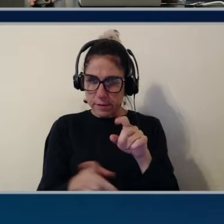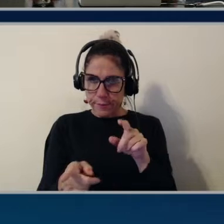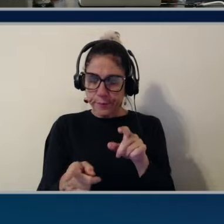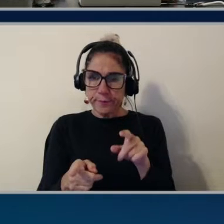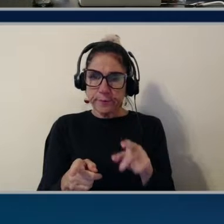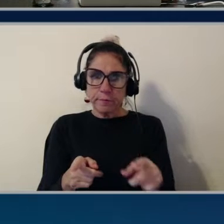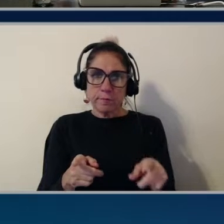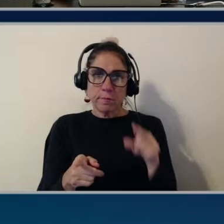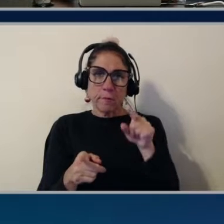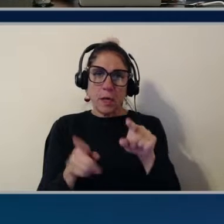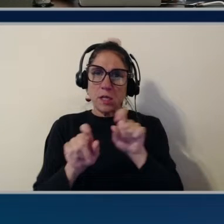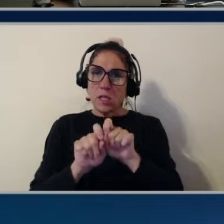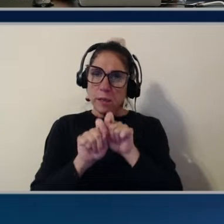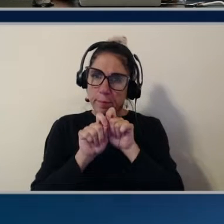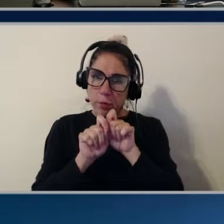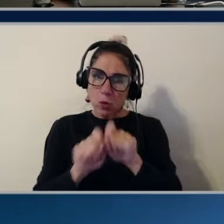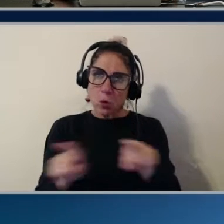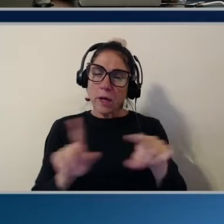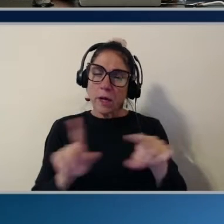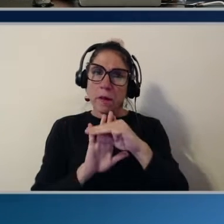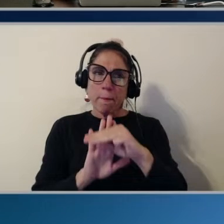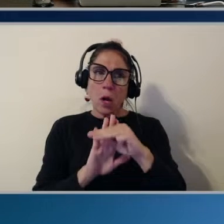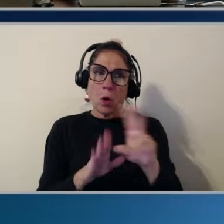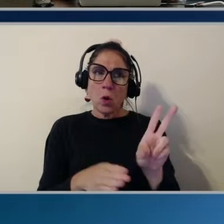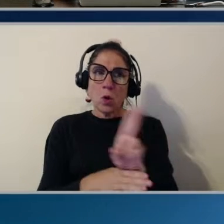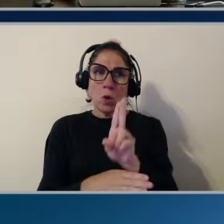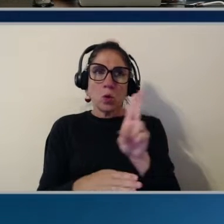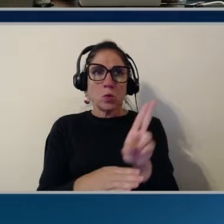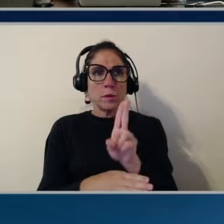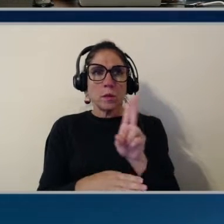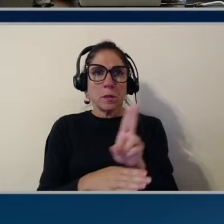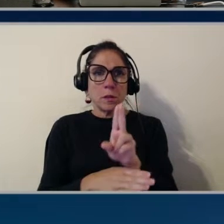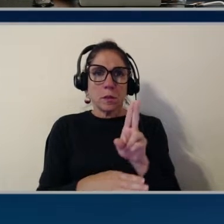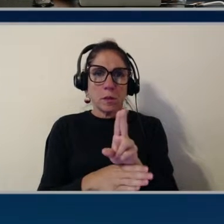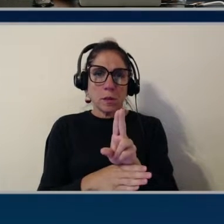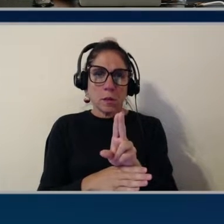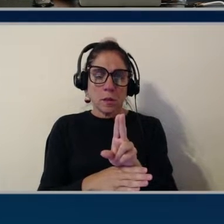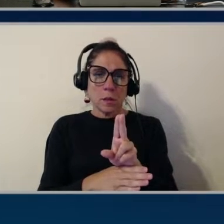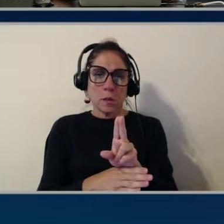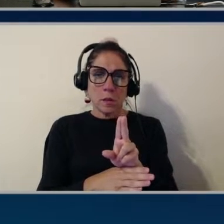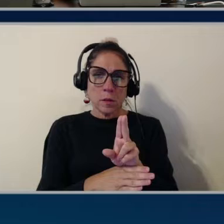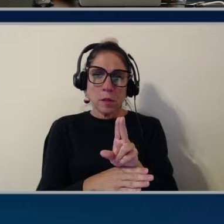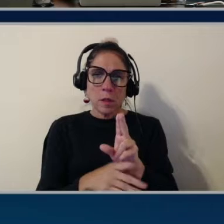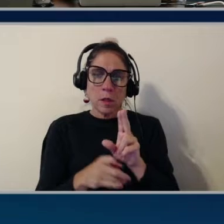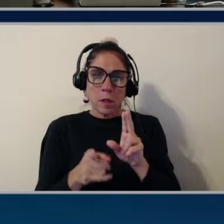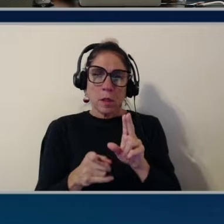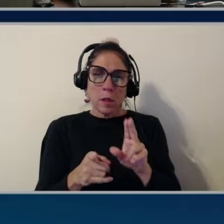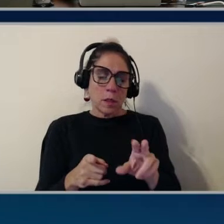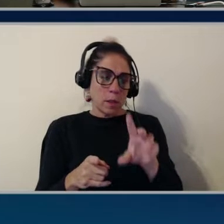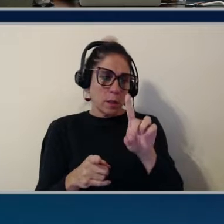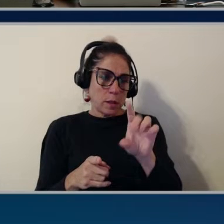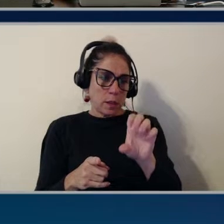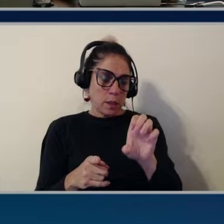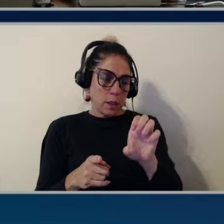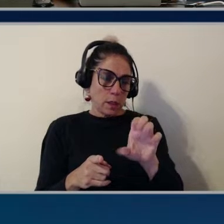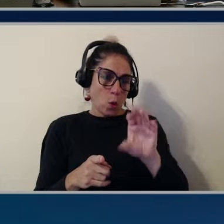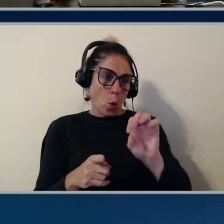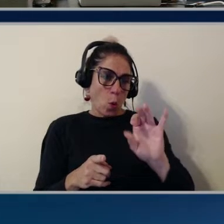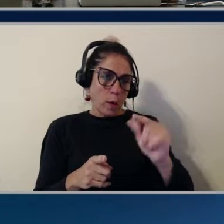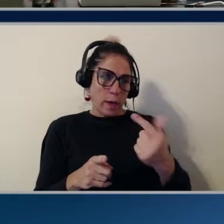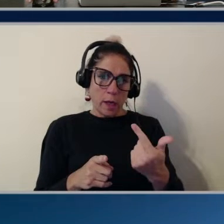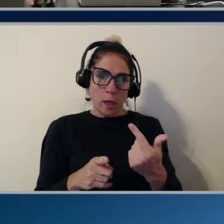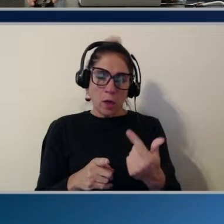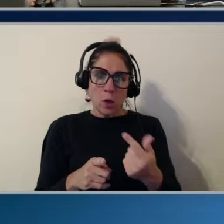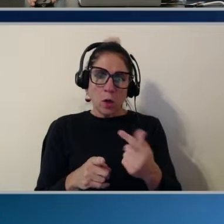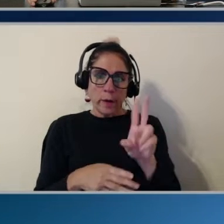is deploying the model using speculative decoding, and we will be using SageMaker provided draft